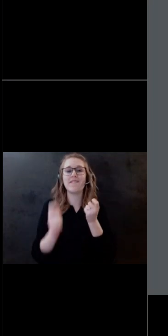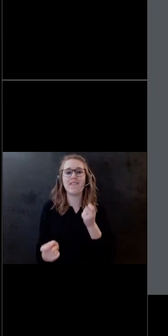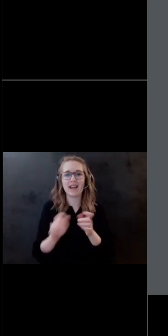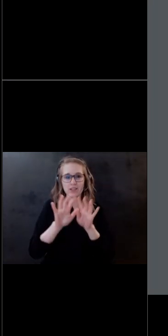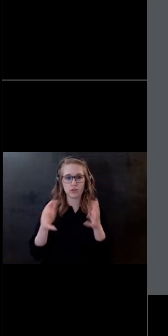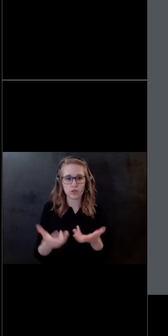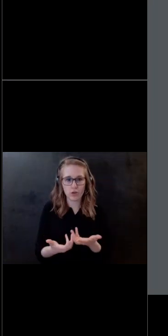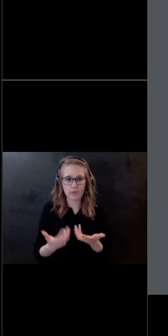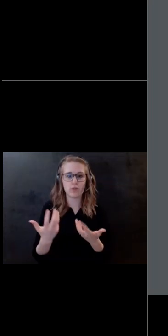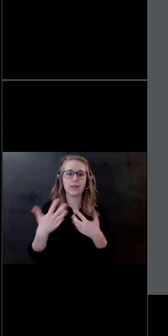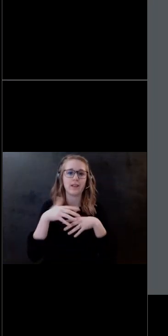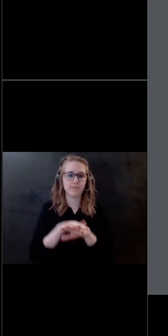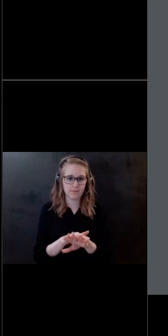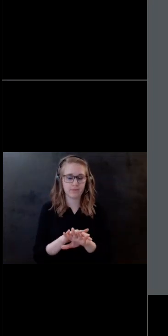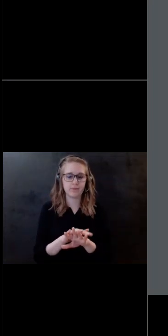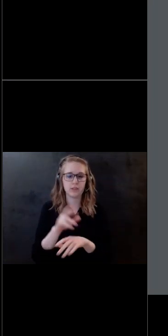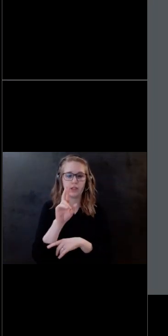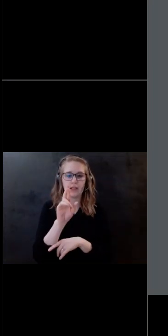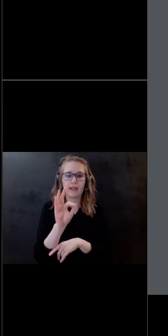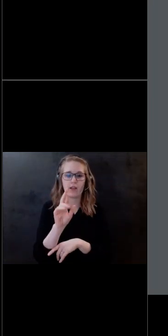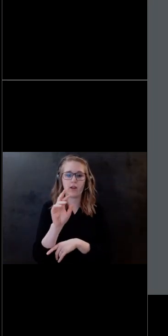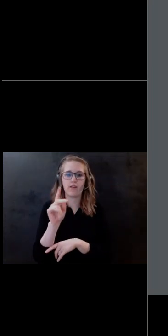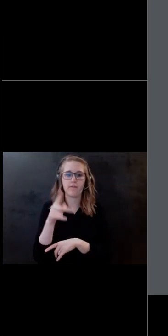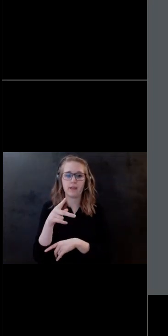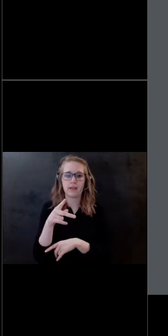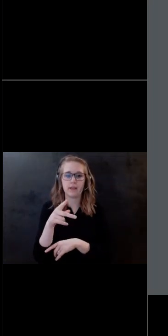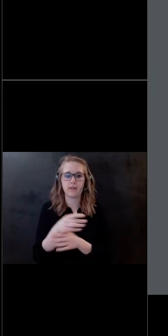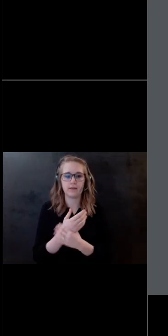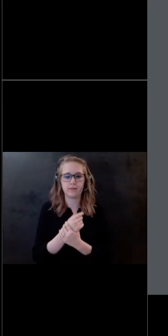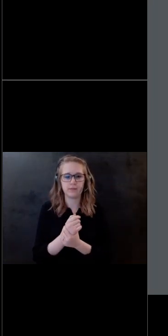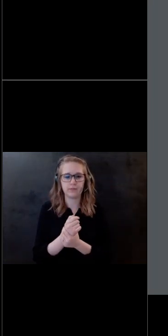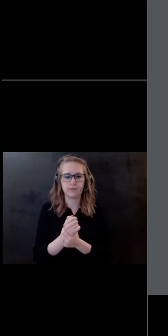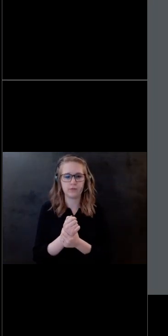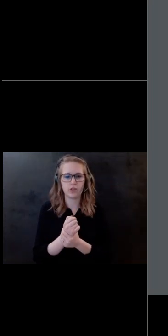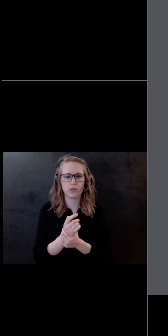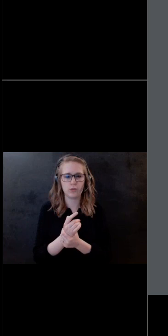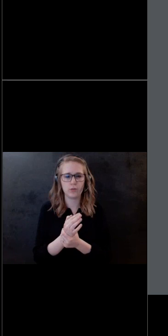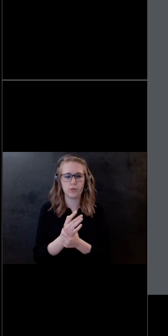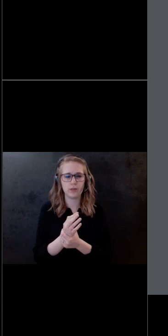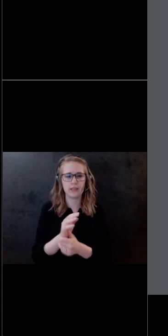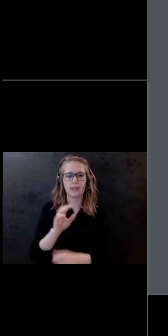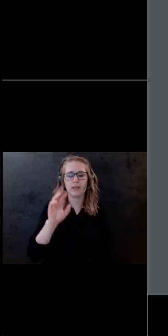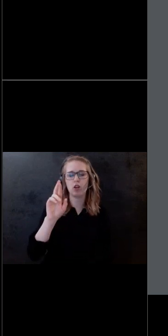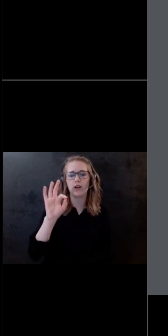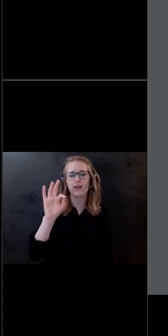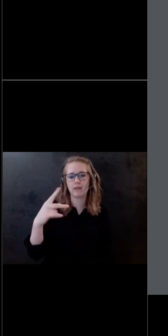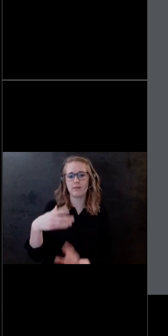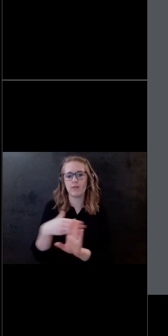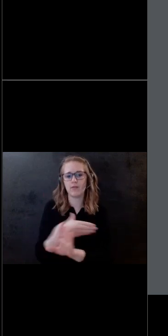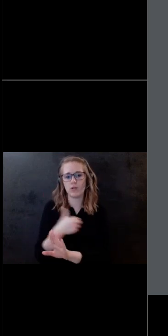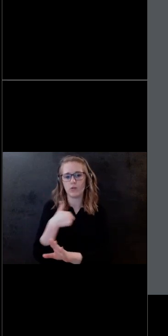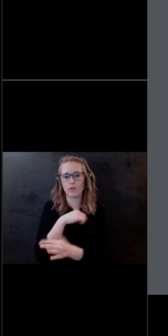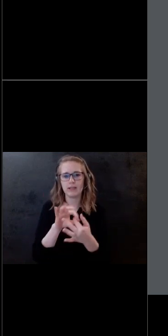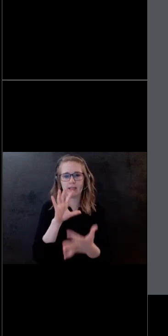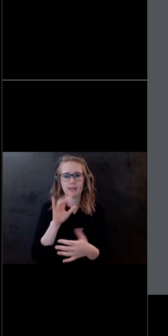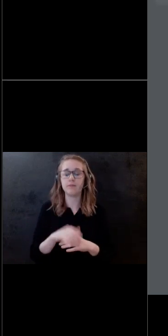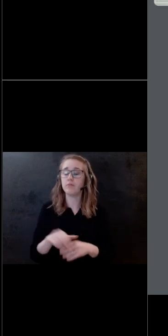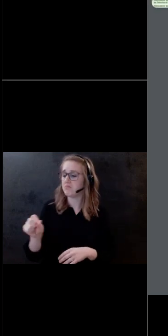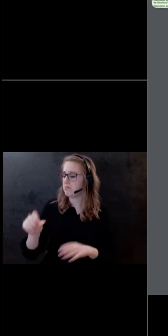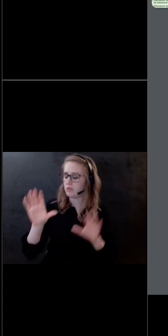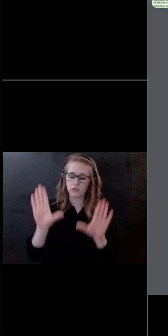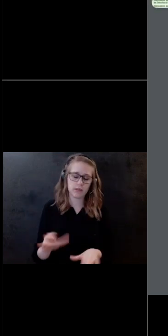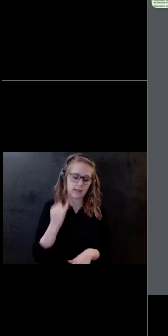an RFP before we release that. Okay, no, I think that's a great idea. I mean, if we can incorporate them all in the